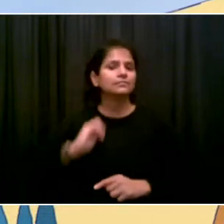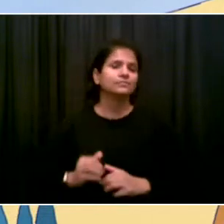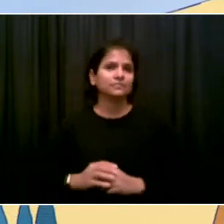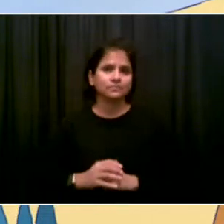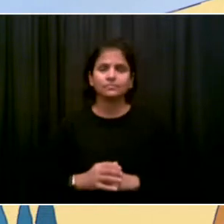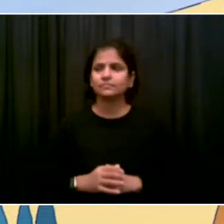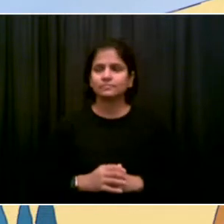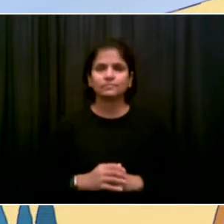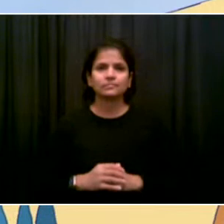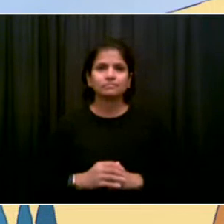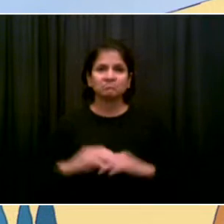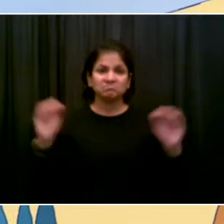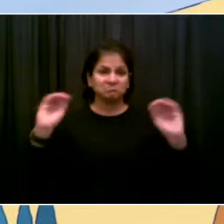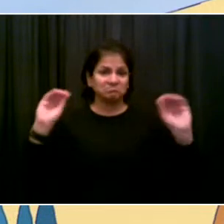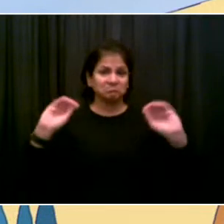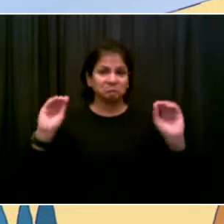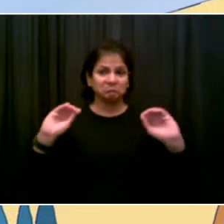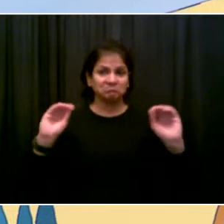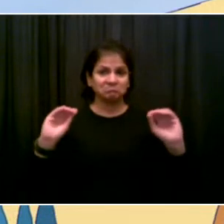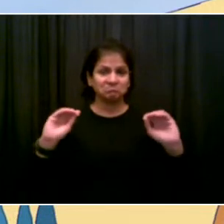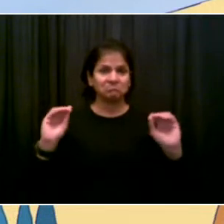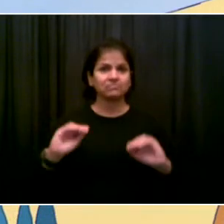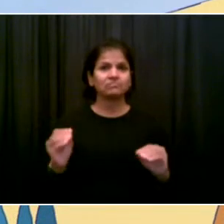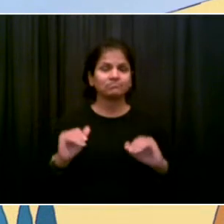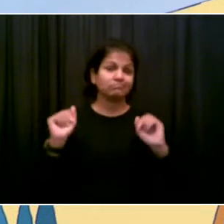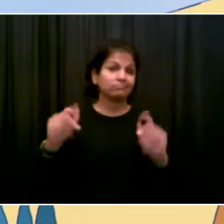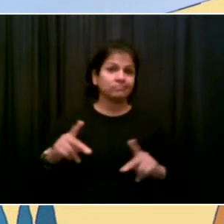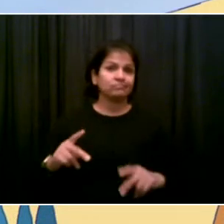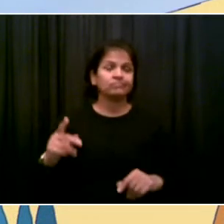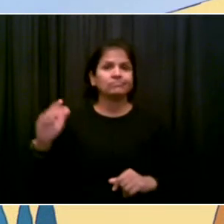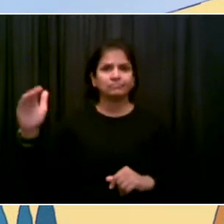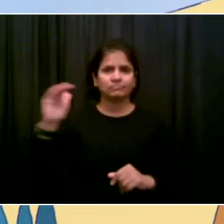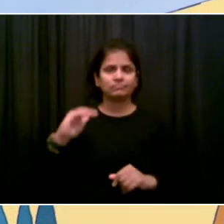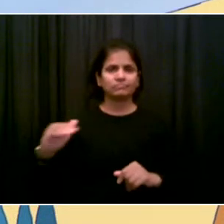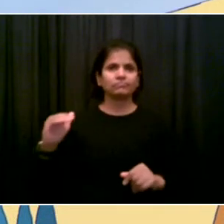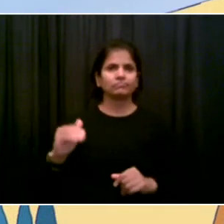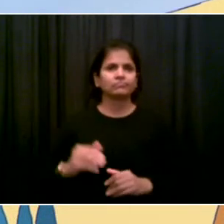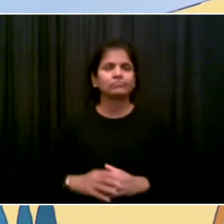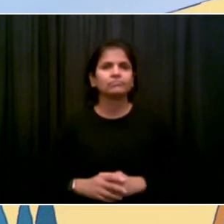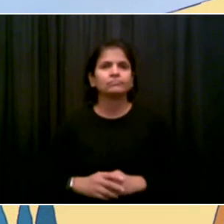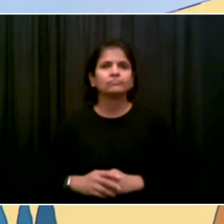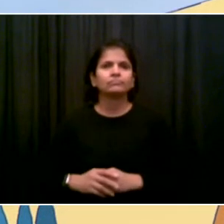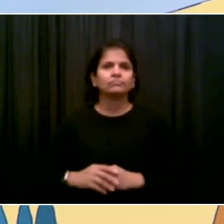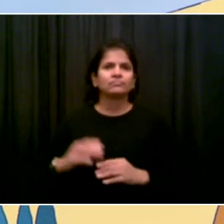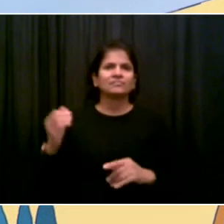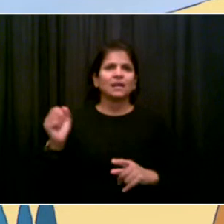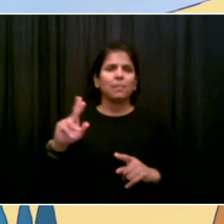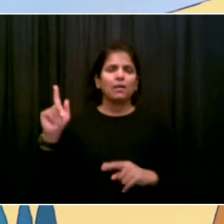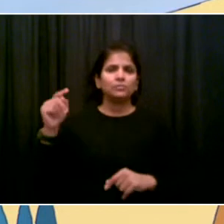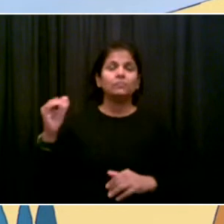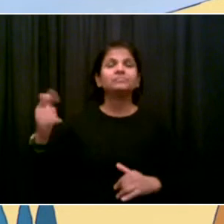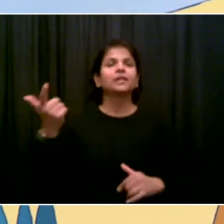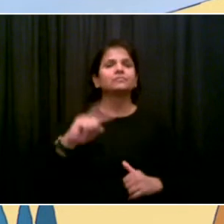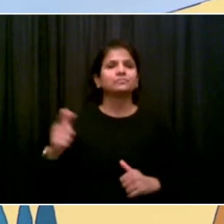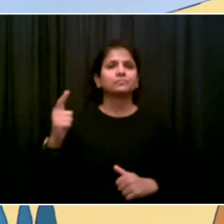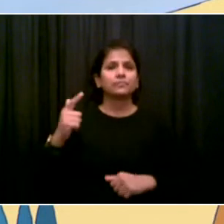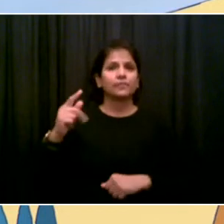Well, we can go on and we'll give her second question after. We can go to Juliet with 1010 wins.